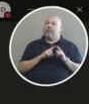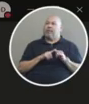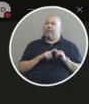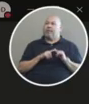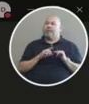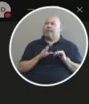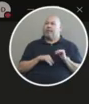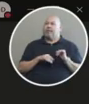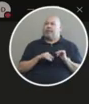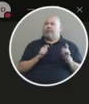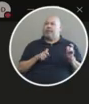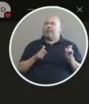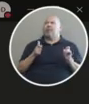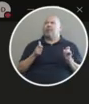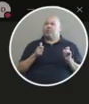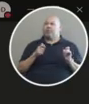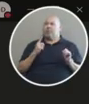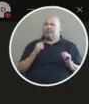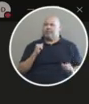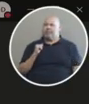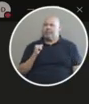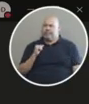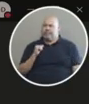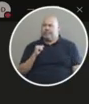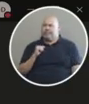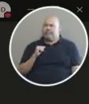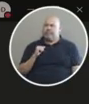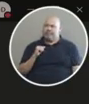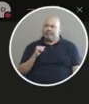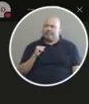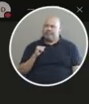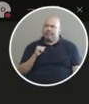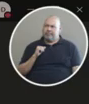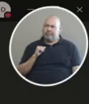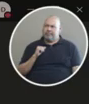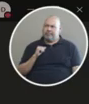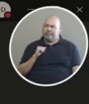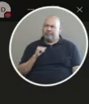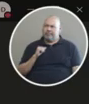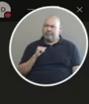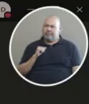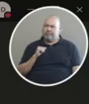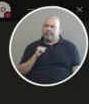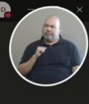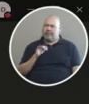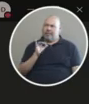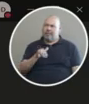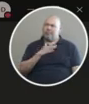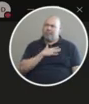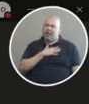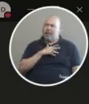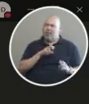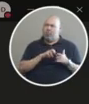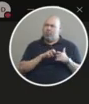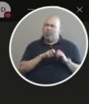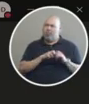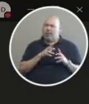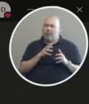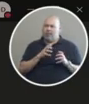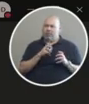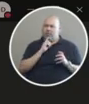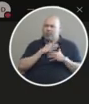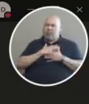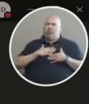the larger loans. Okay, so therein lies my problem, and I am